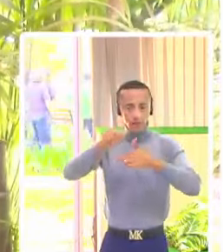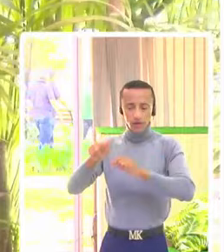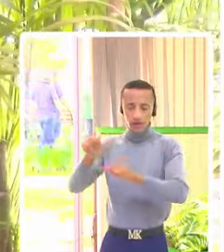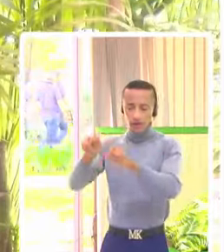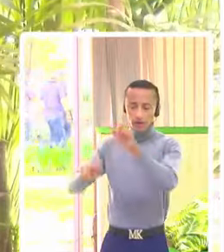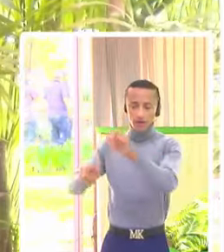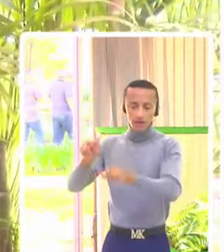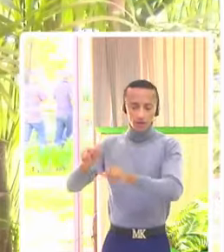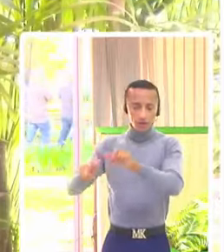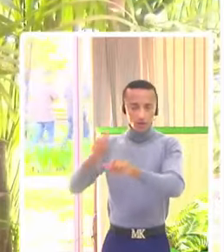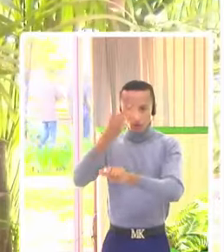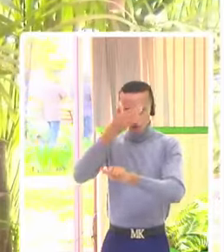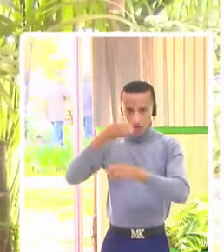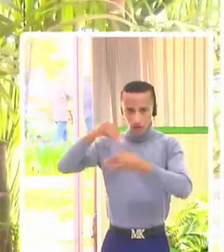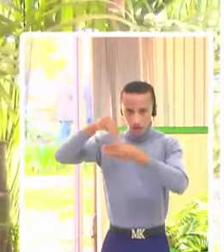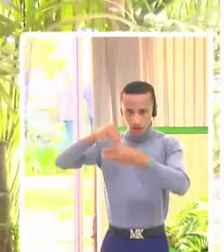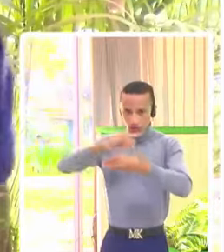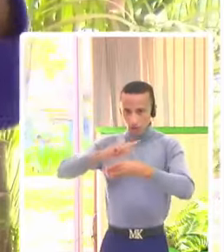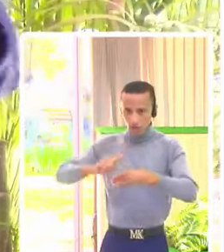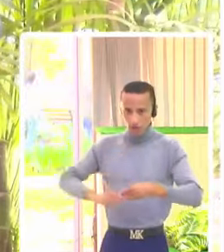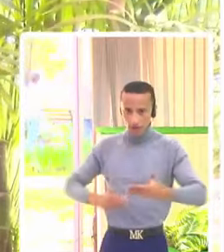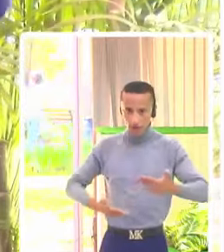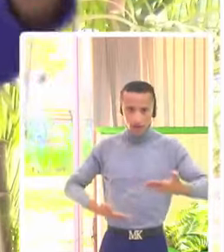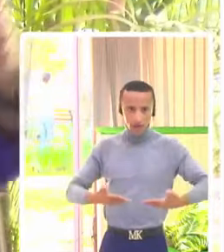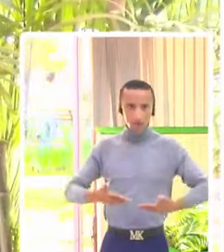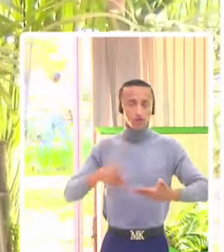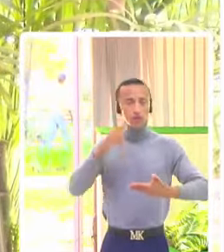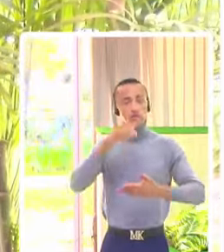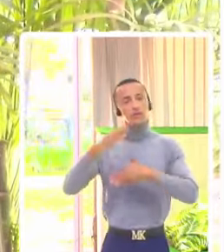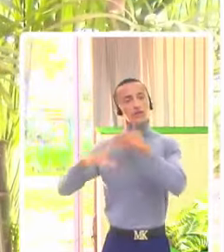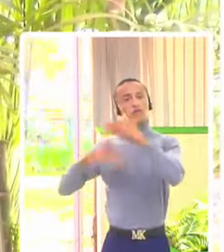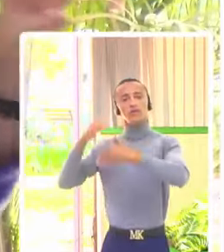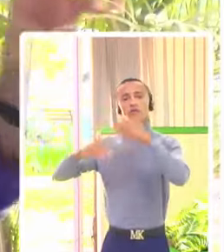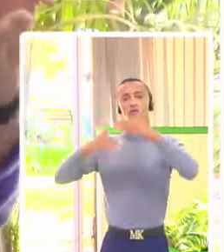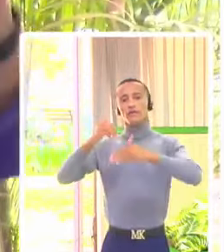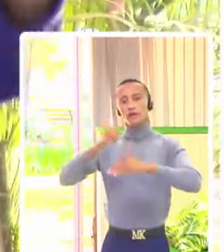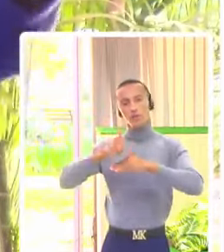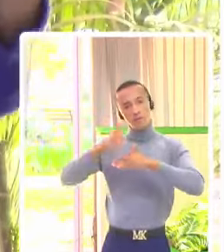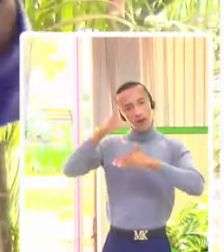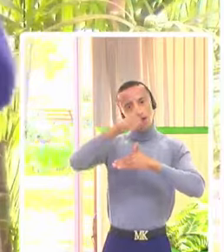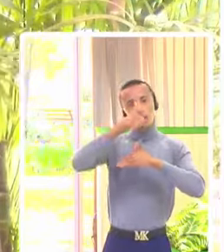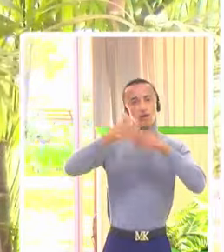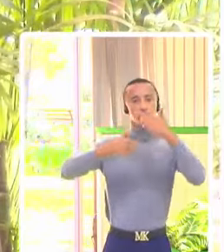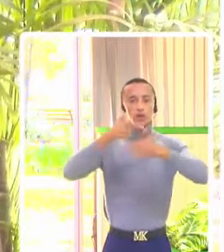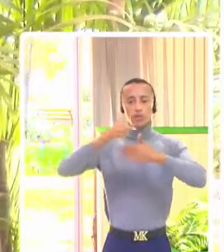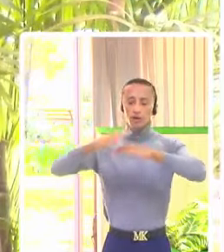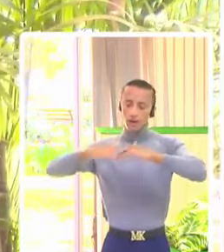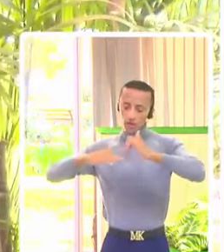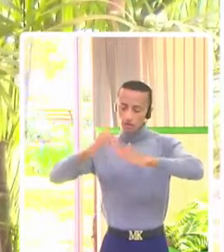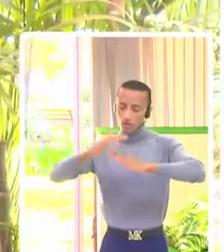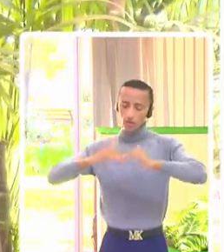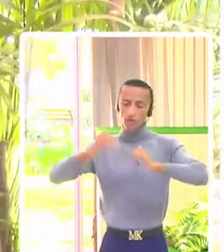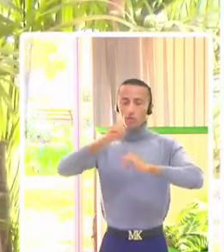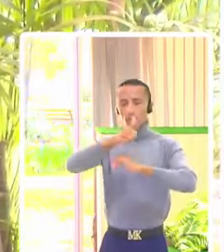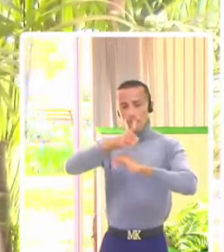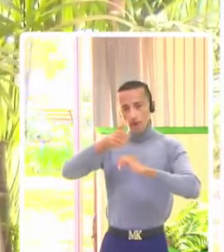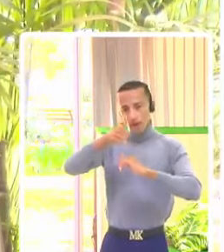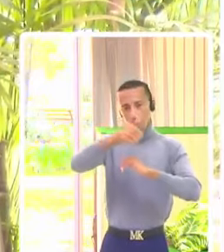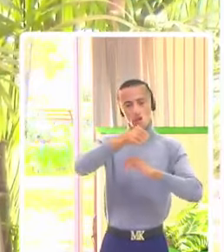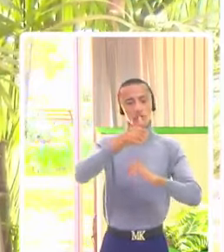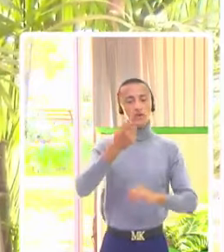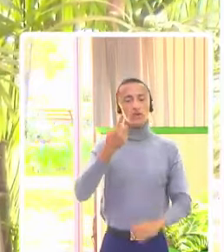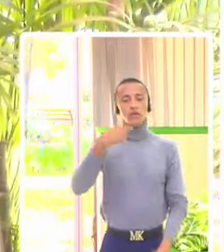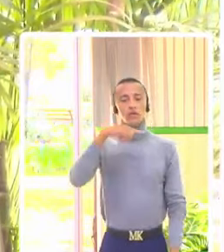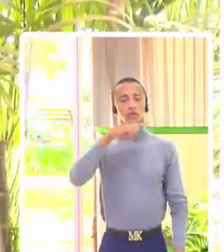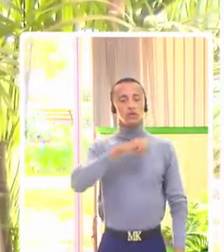I still feel, as an executive director, that we talk in clusters. We talk